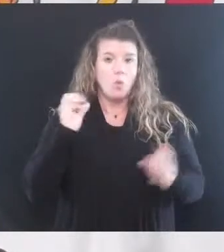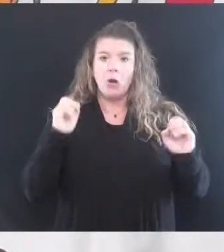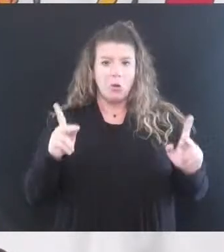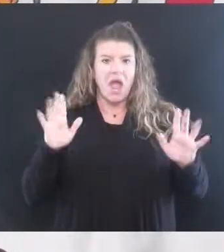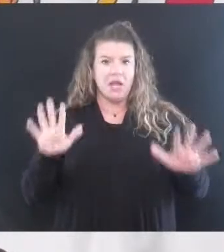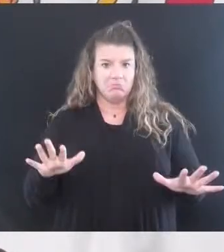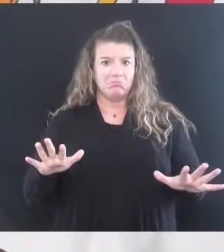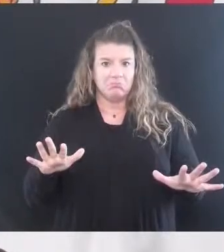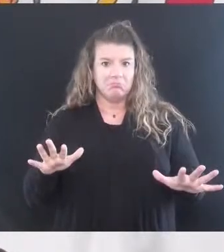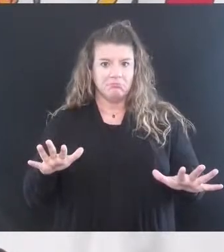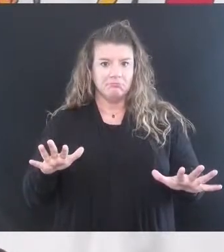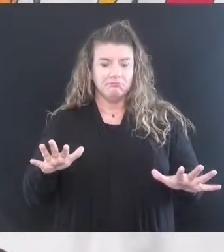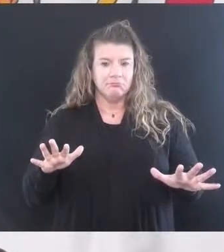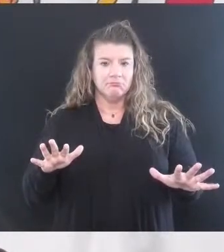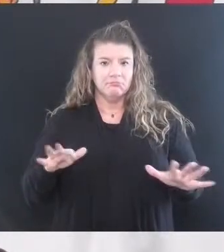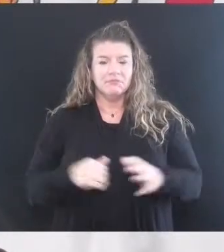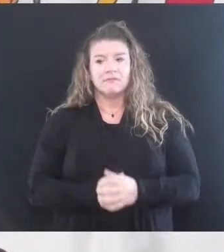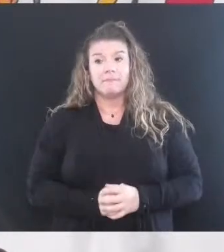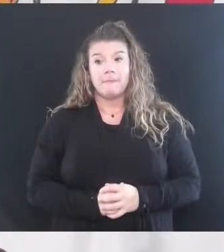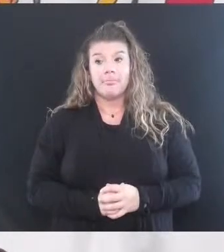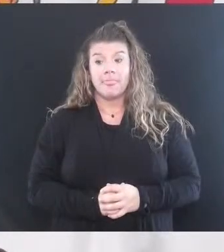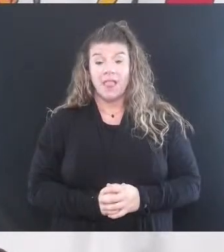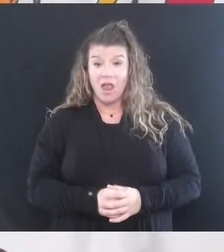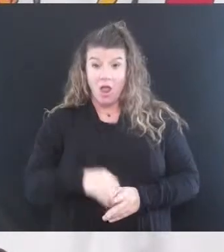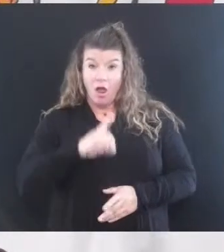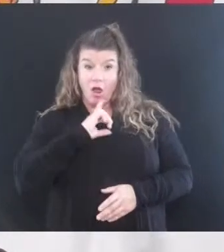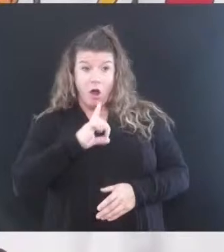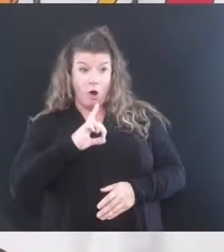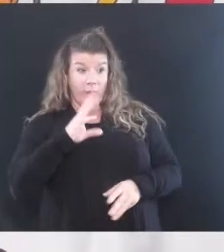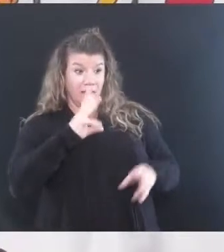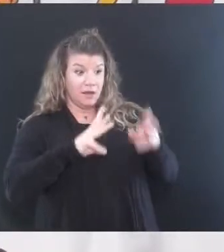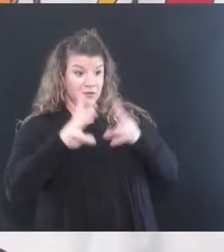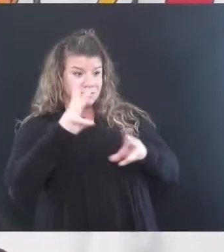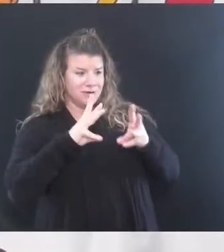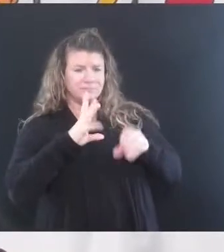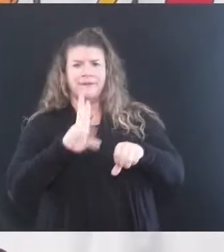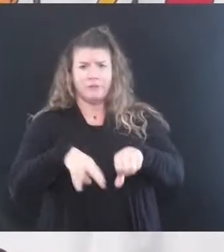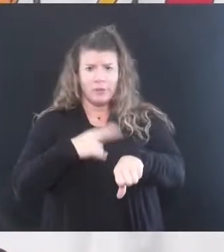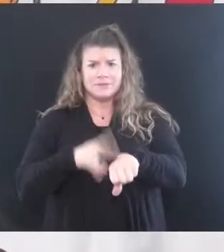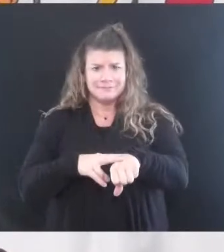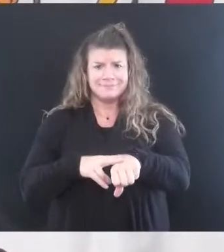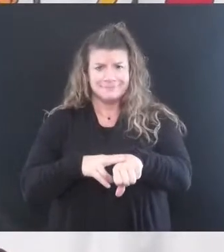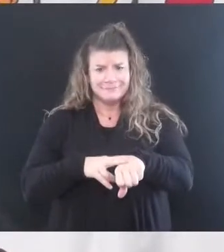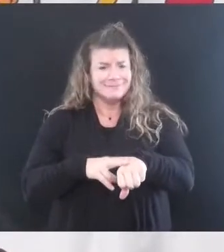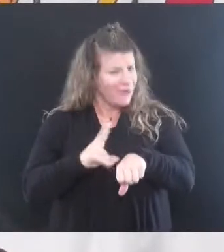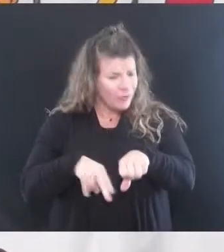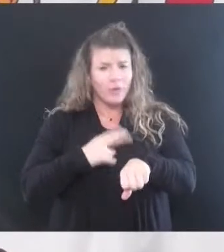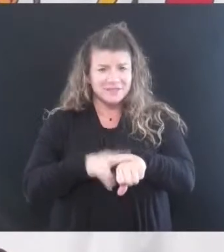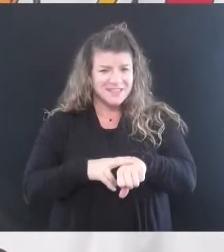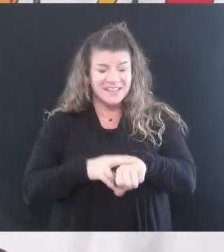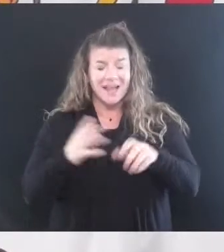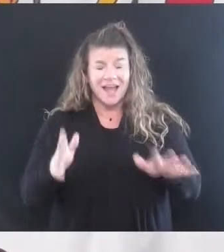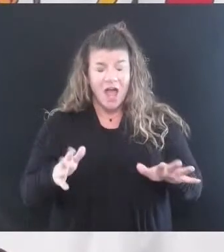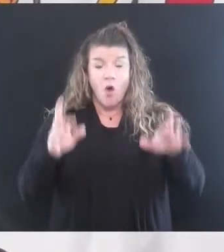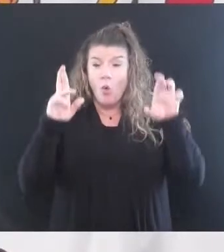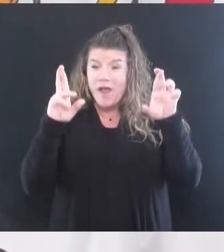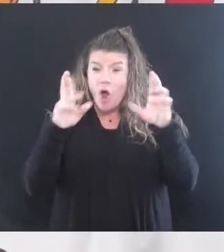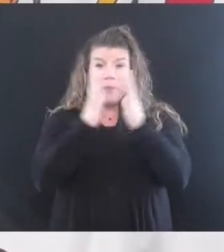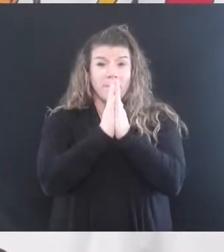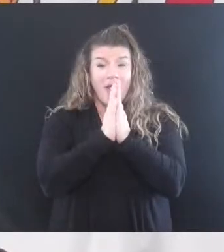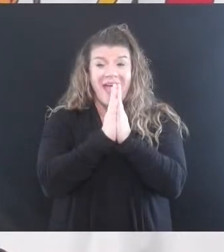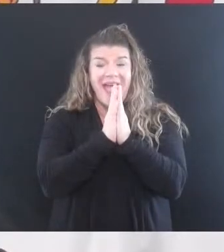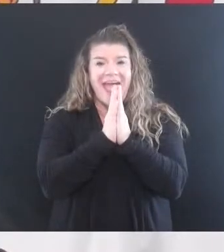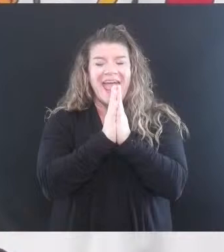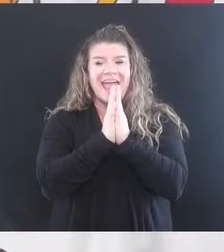okay there. Are we concerned? Well, of course we're concerned. We hope and pray